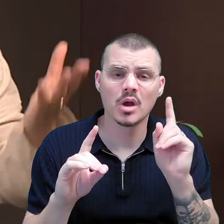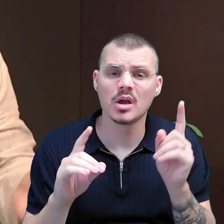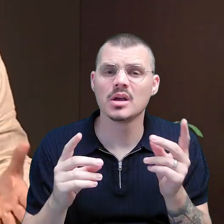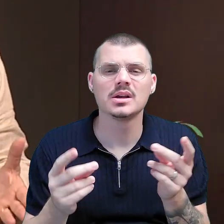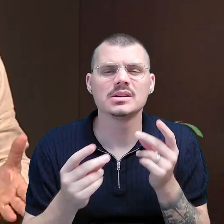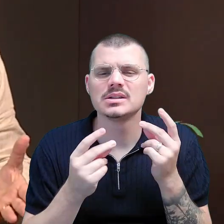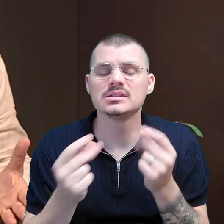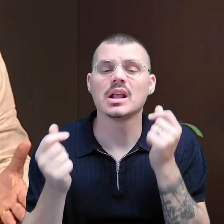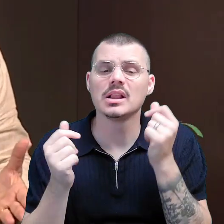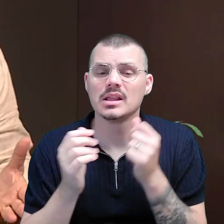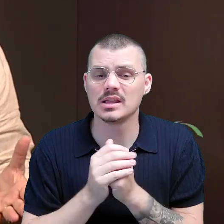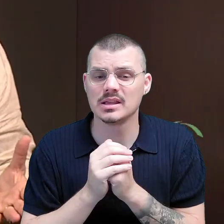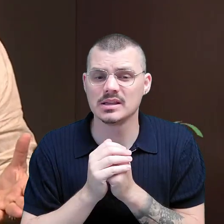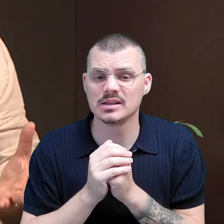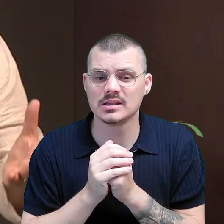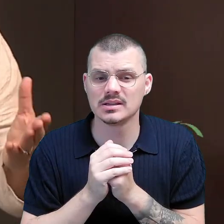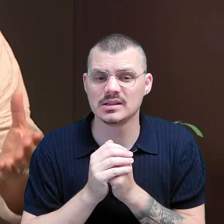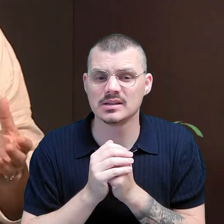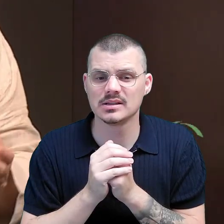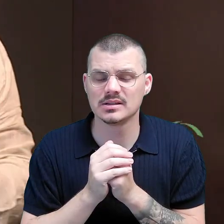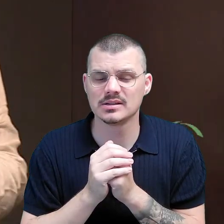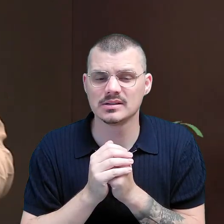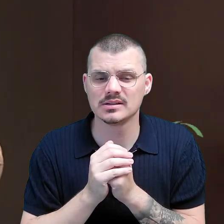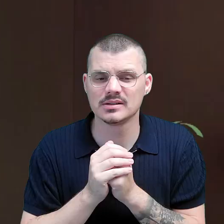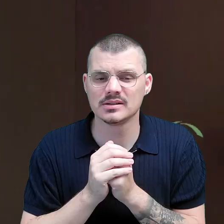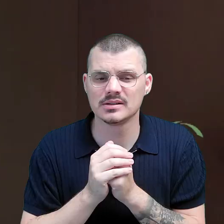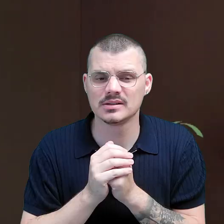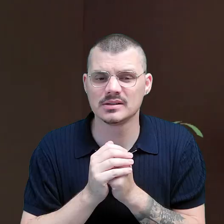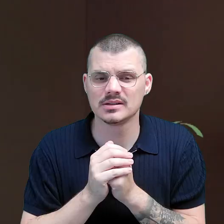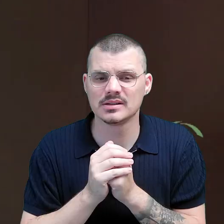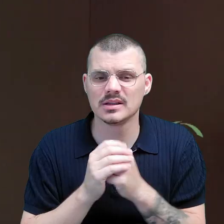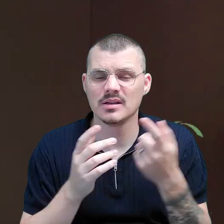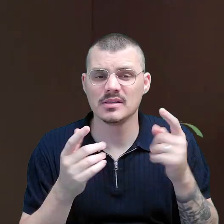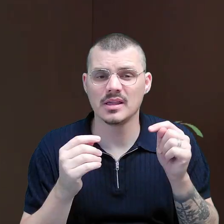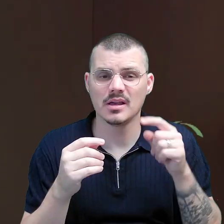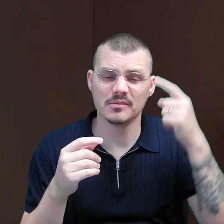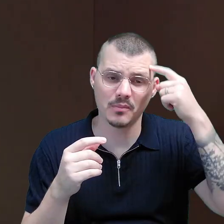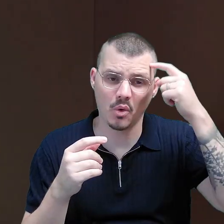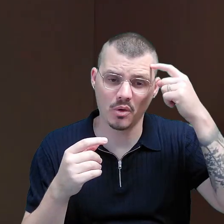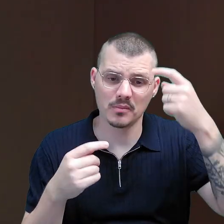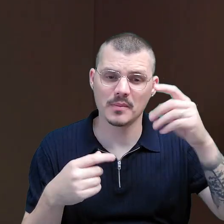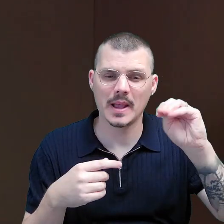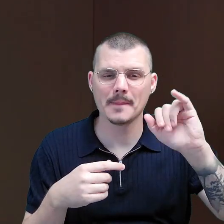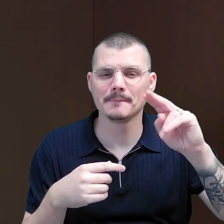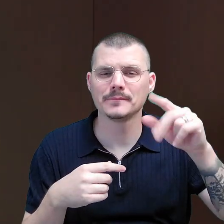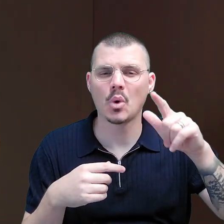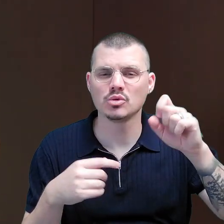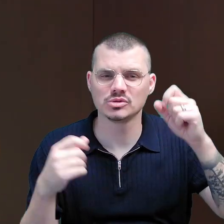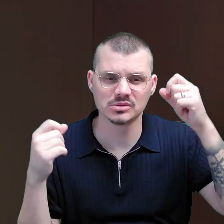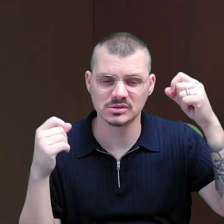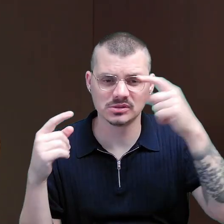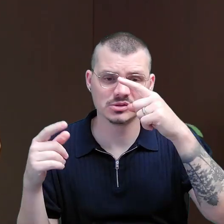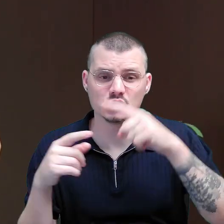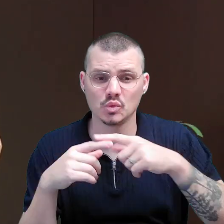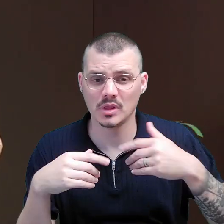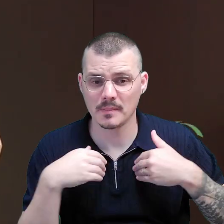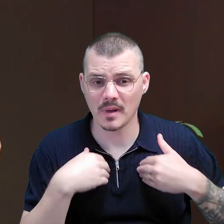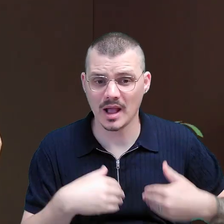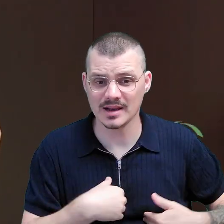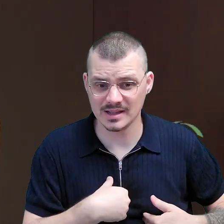where suddenly the impulses from the brain to the